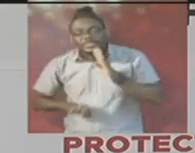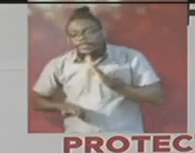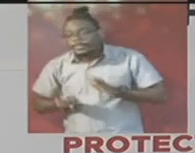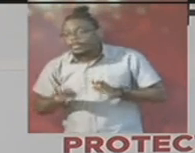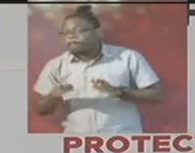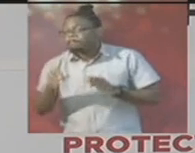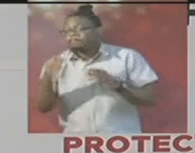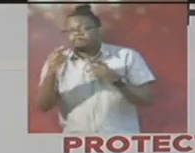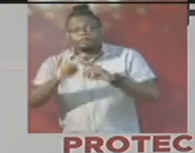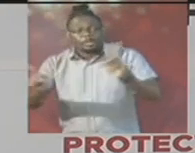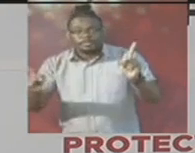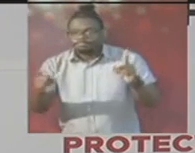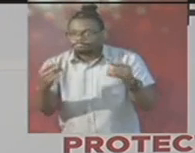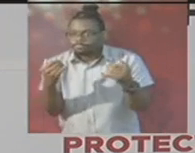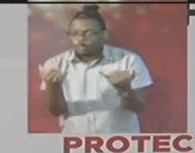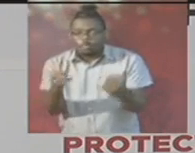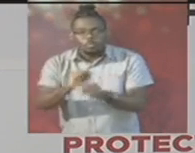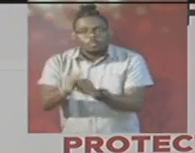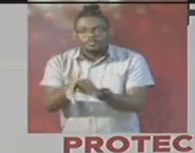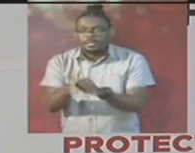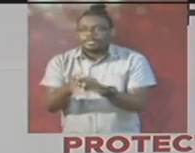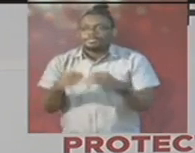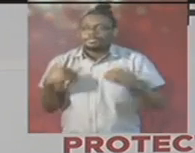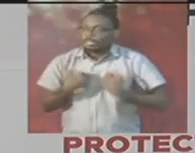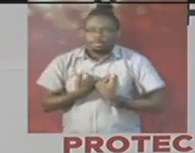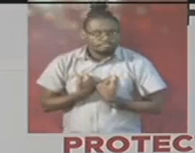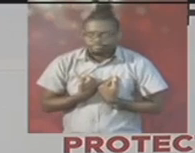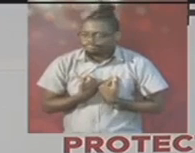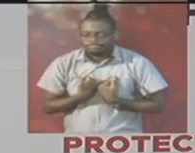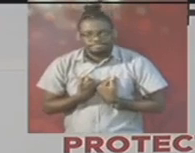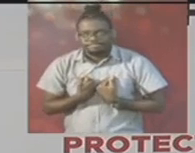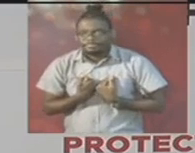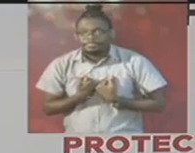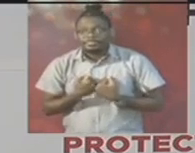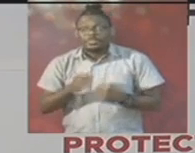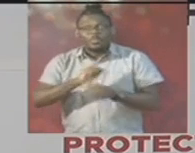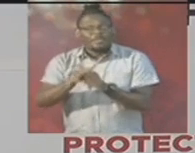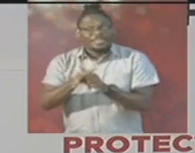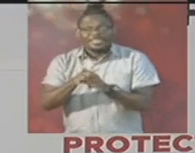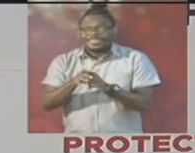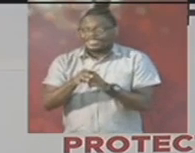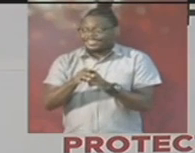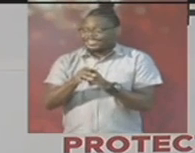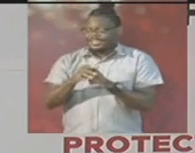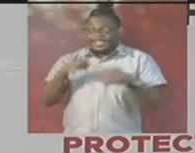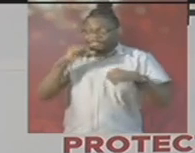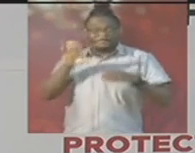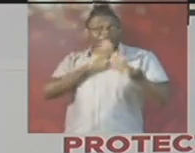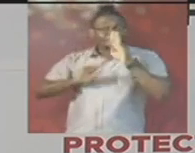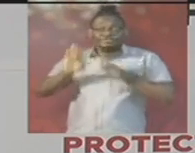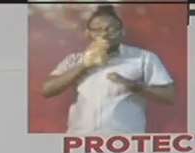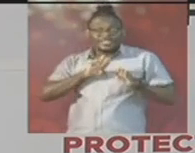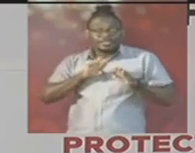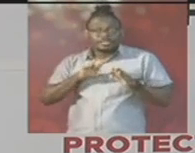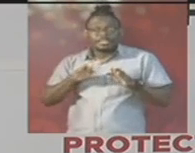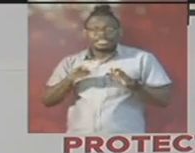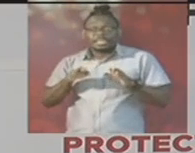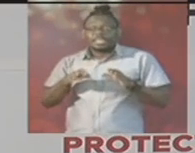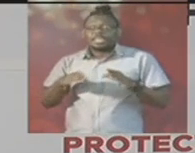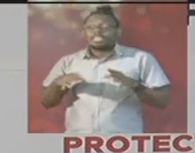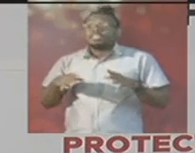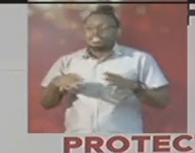The virus is not tired. The virus is not frustrated. The virus is alive and kicking